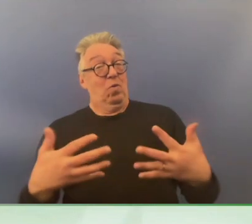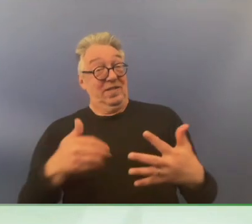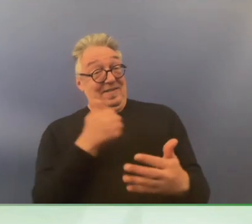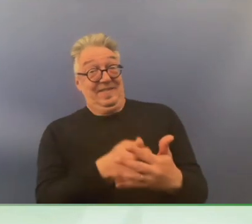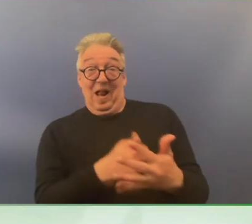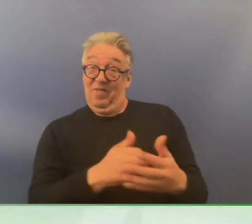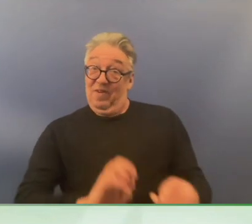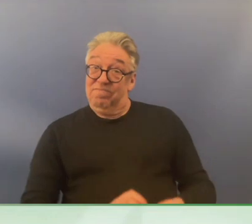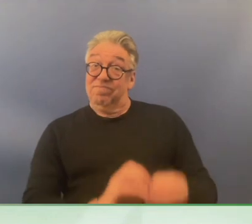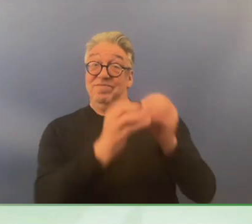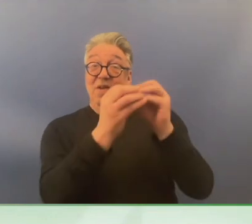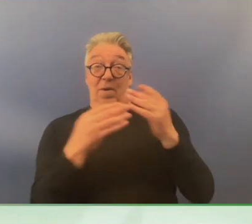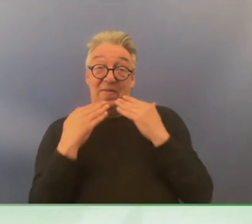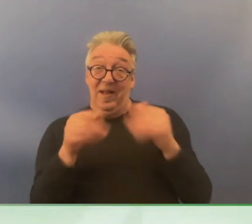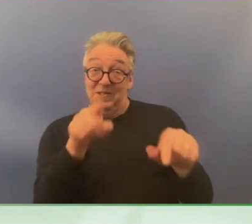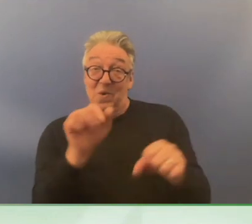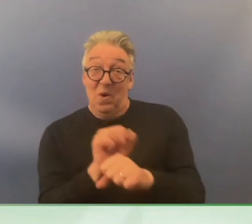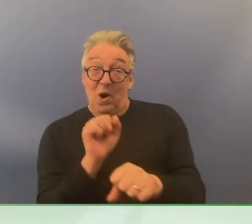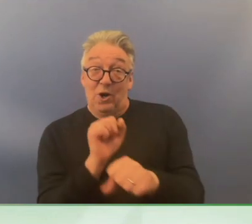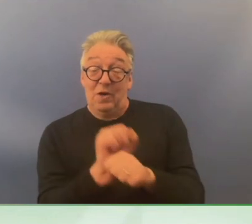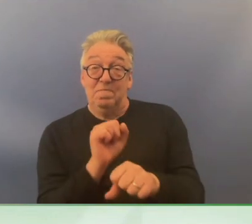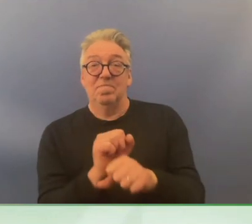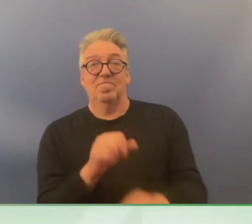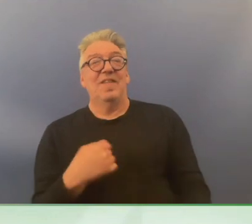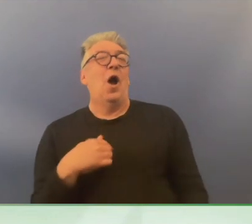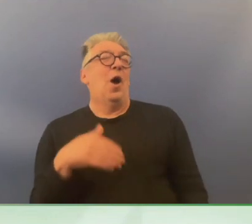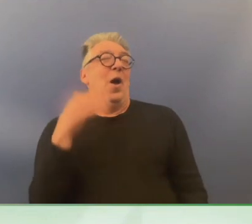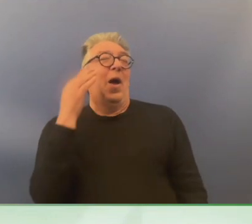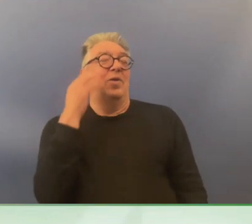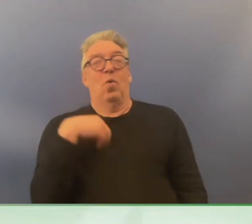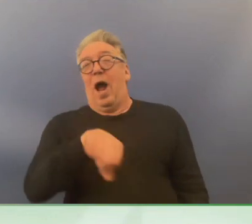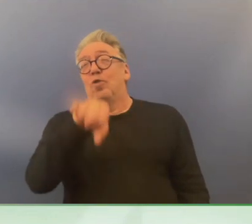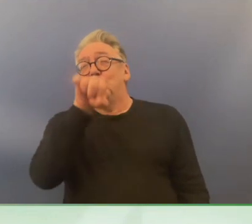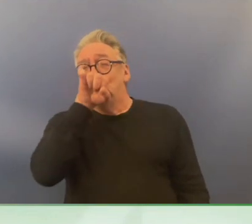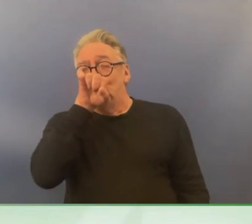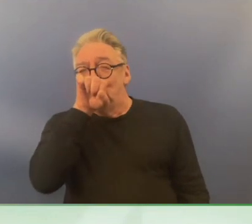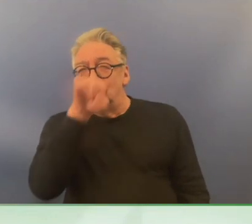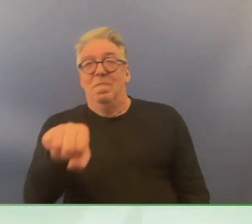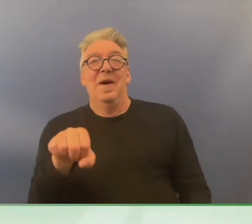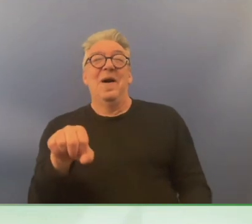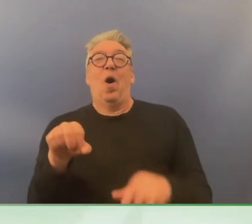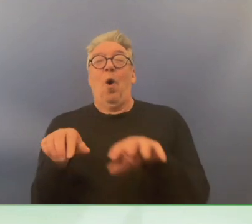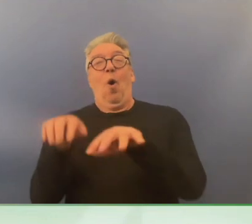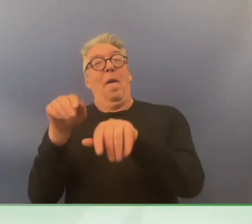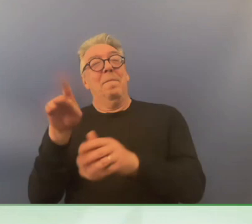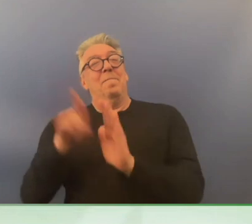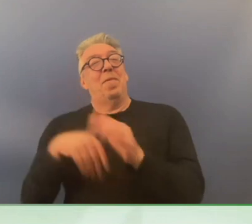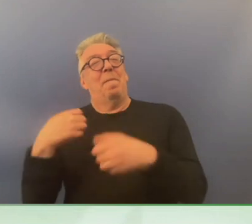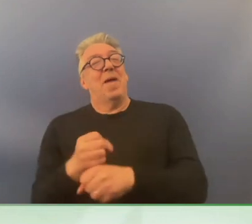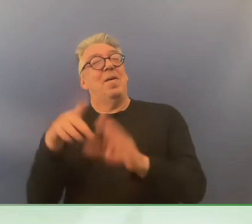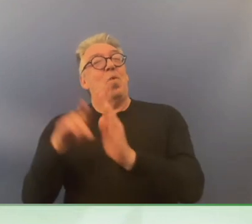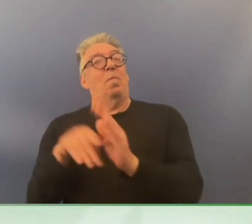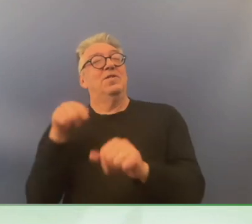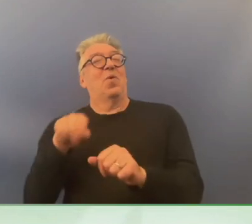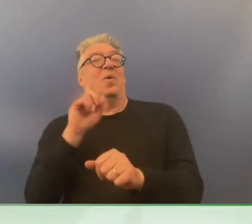work. I know I have a positive bias for coders who are deaf, so I'm hoping to see more and more. Thank you so much. Thank you. Thank you, everyone.